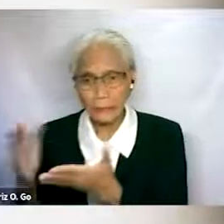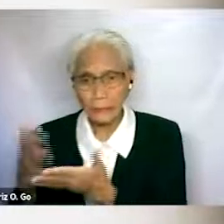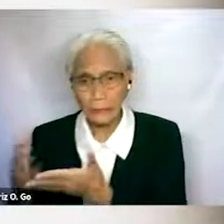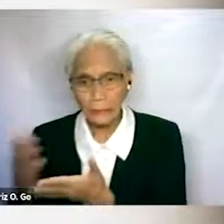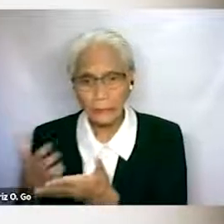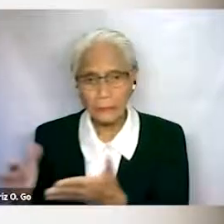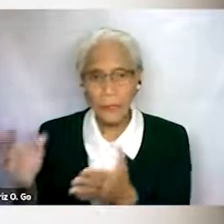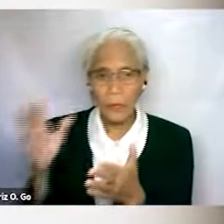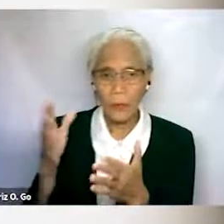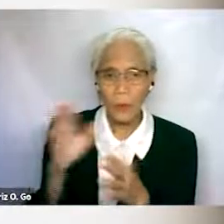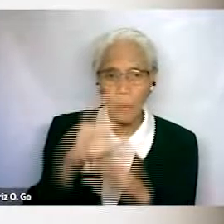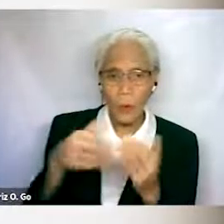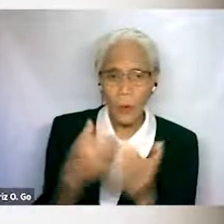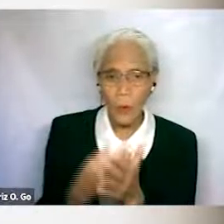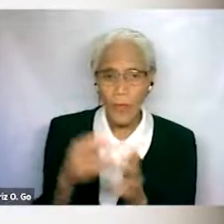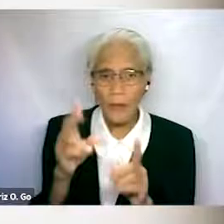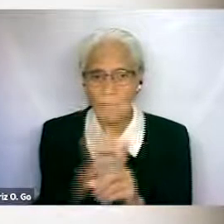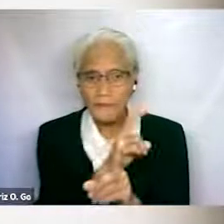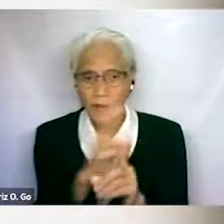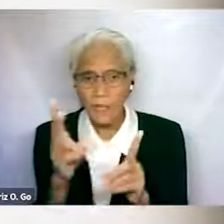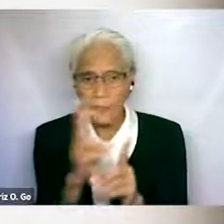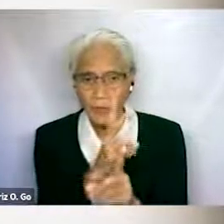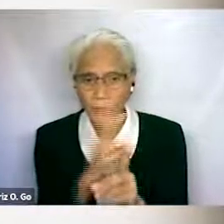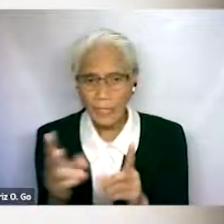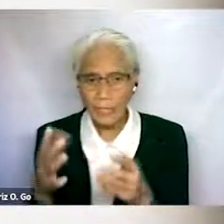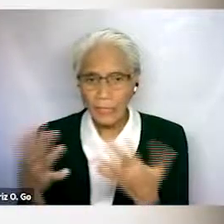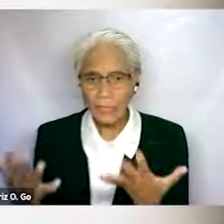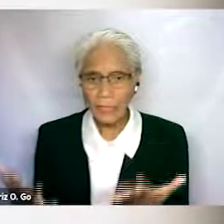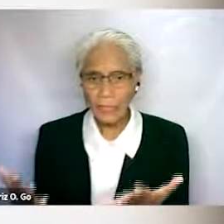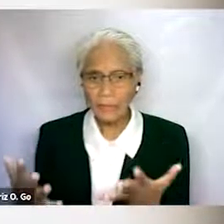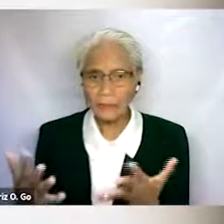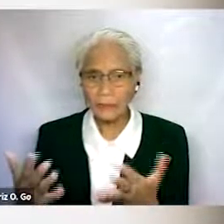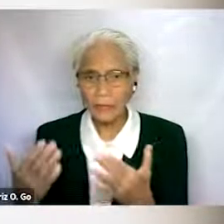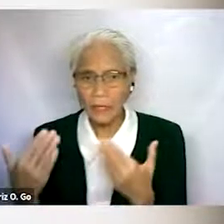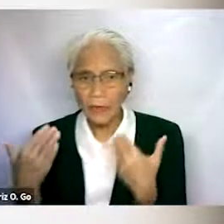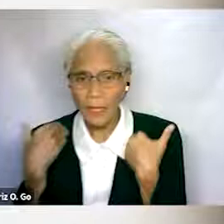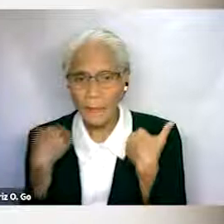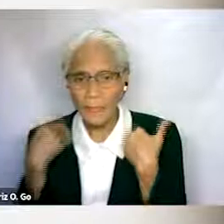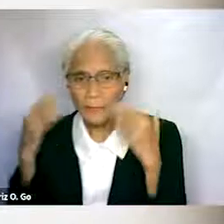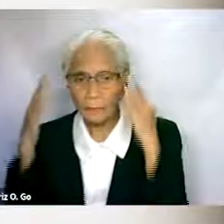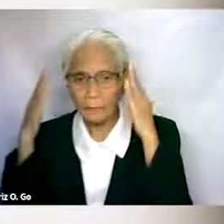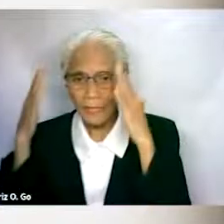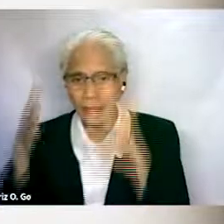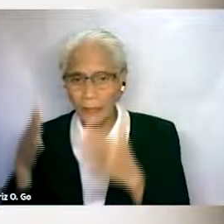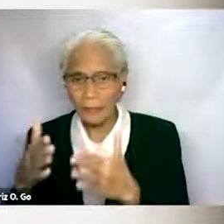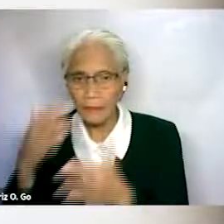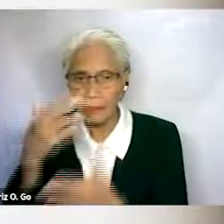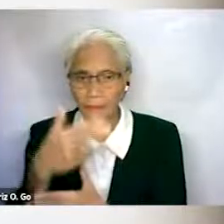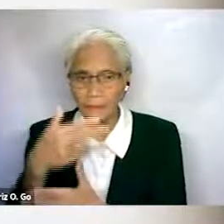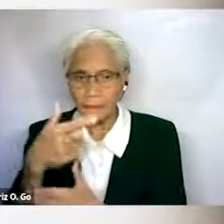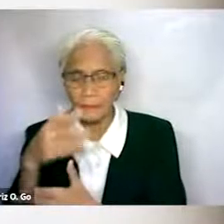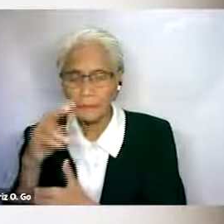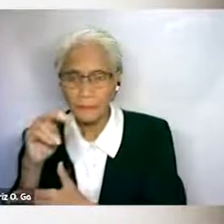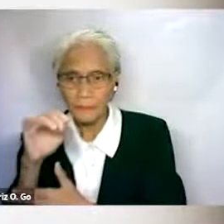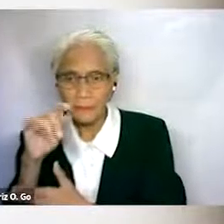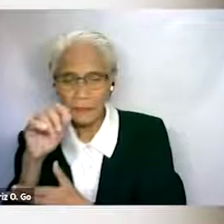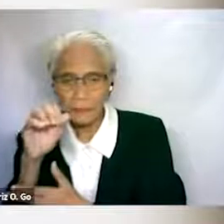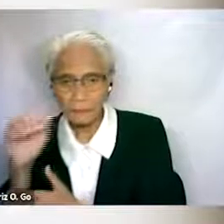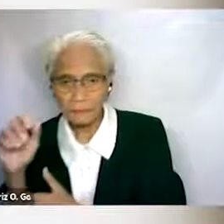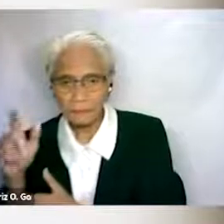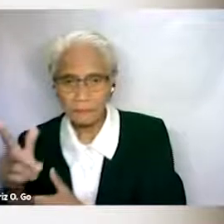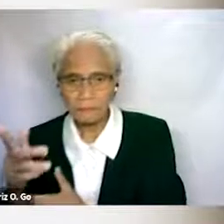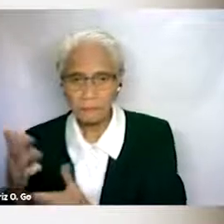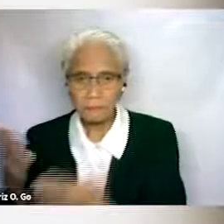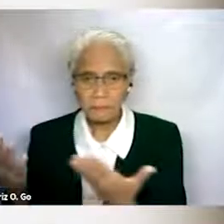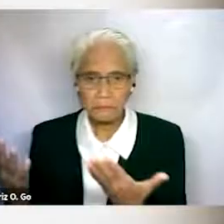ask the consent of parents or guardian, and we have an FGD separate with guardians and an FGD separate or KII with